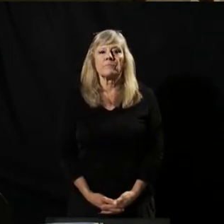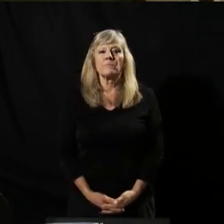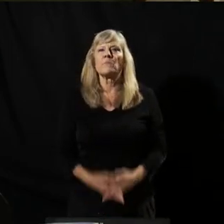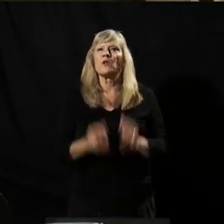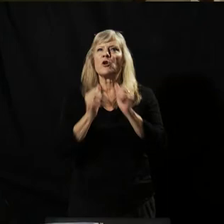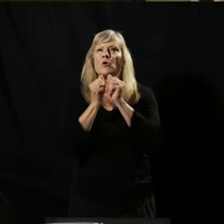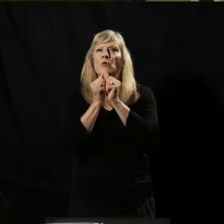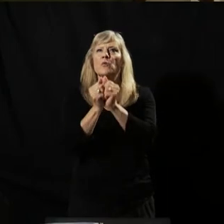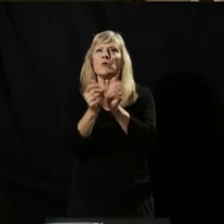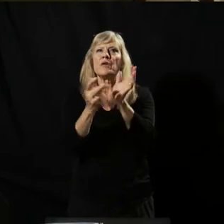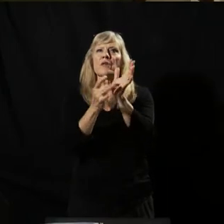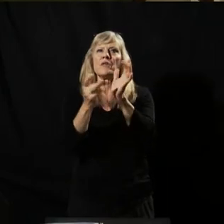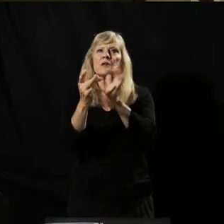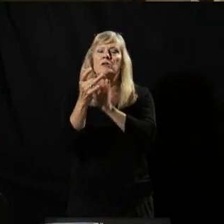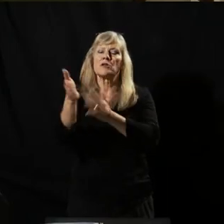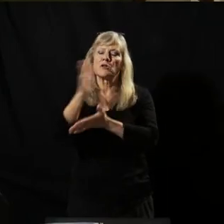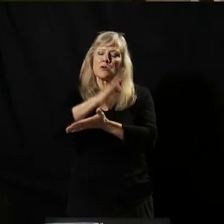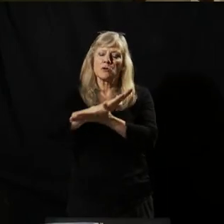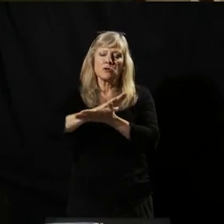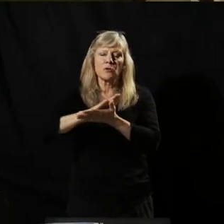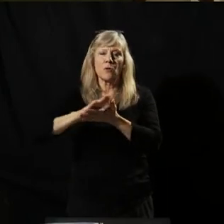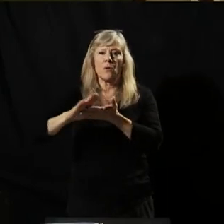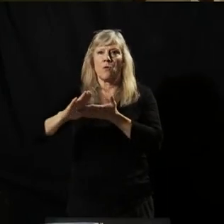By his holy